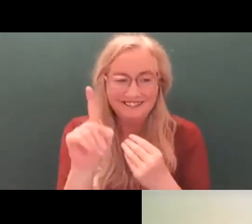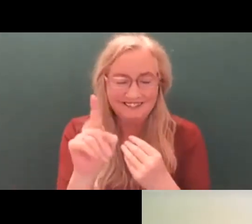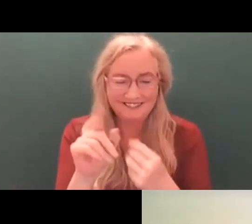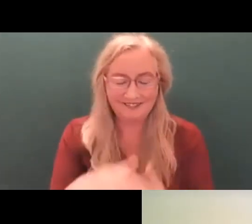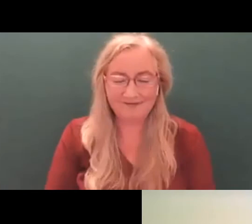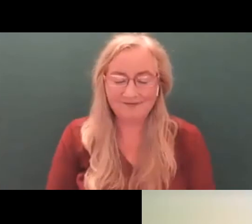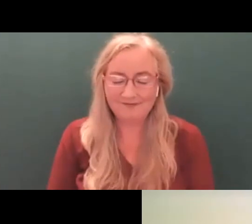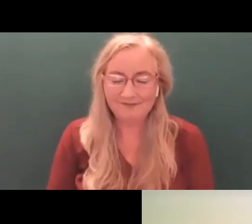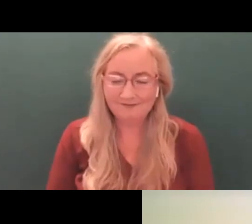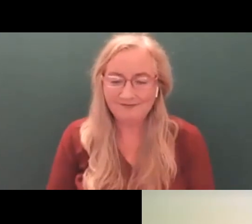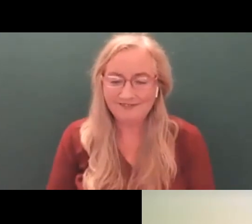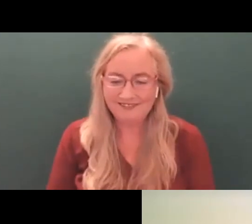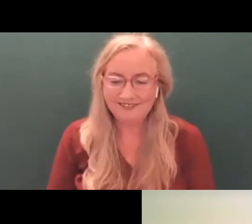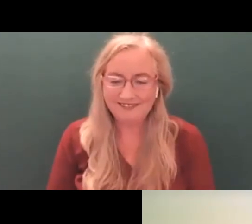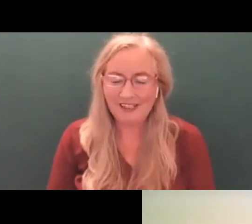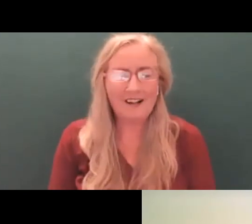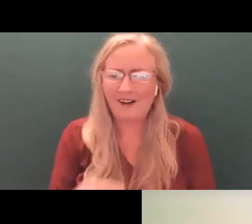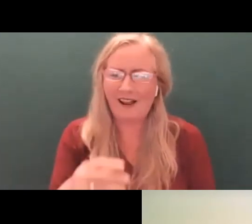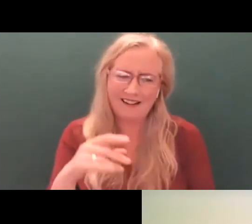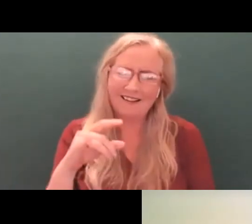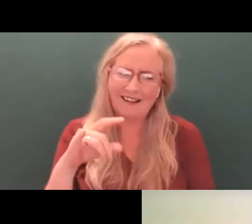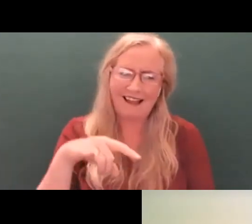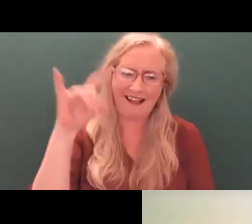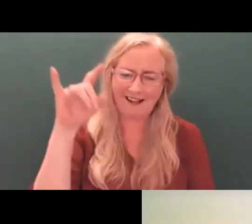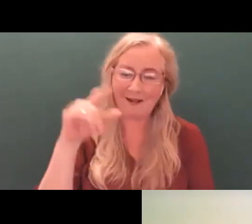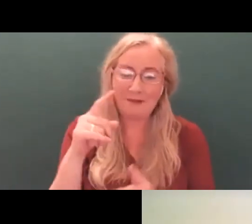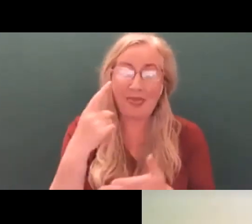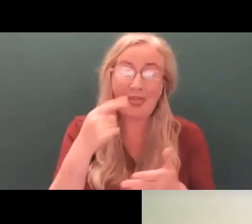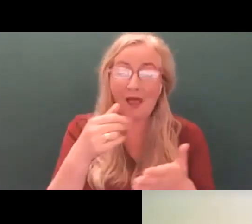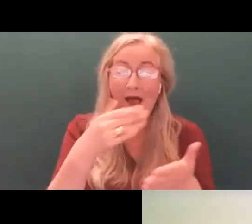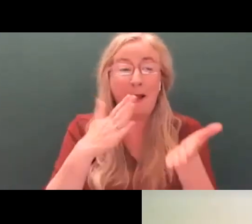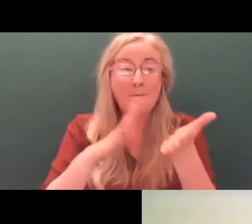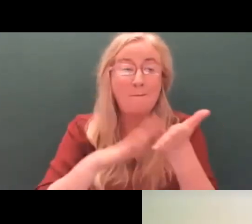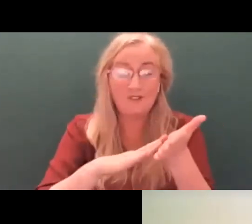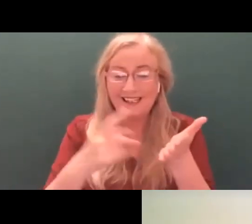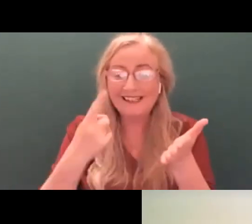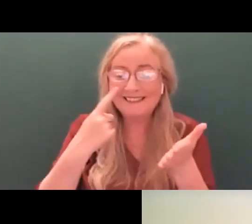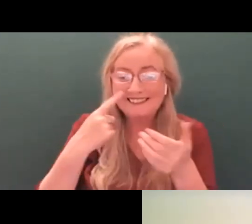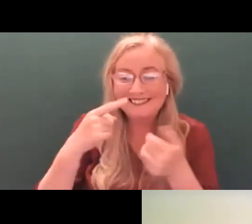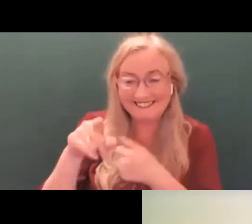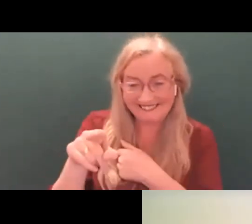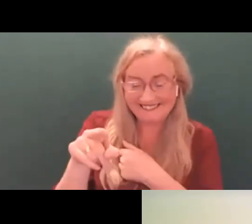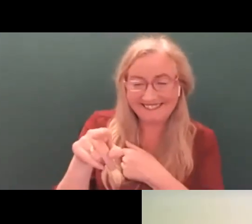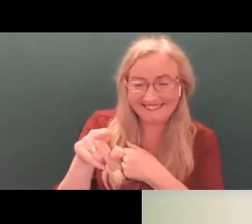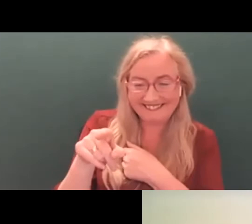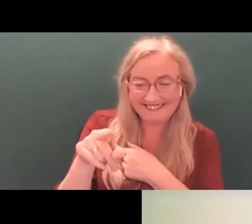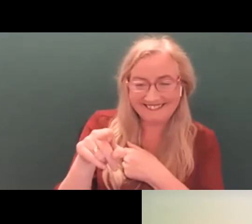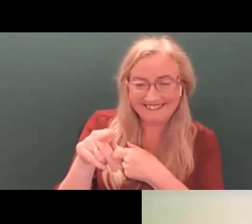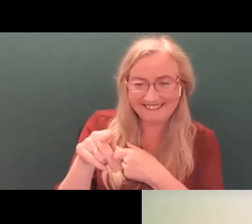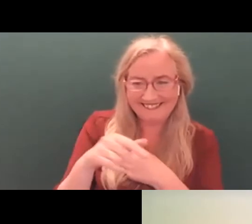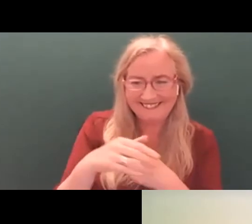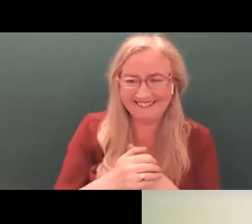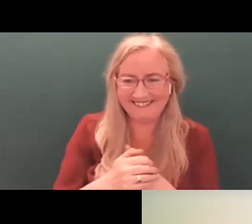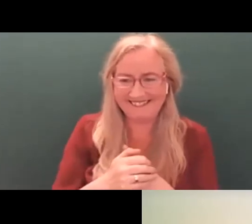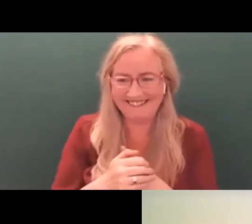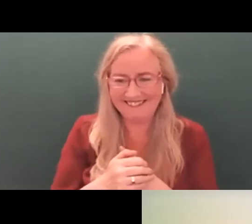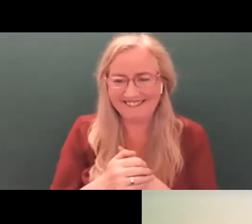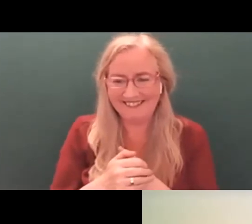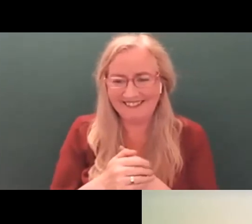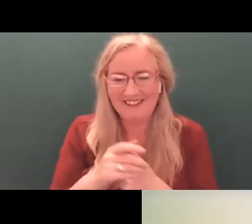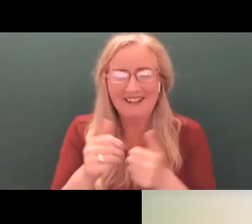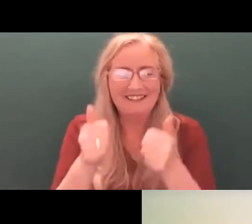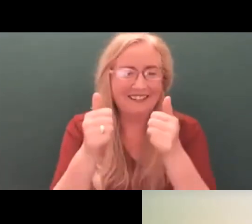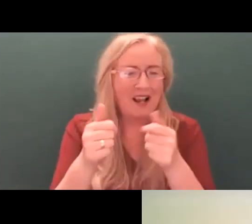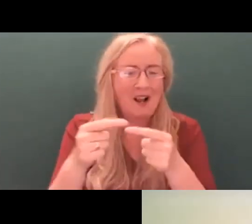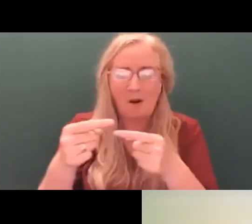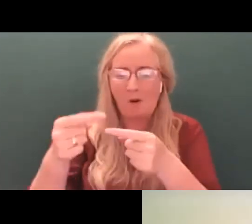So very high tech bit of Postit here. So yeah, we like this abuse of technology by going